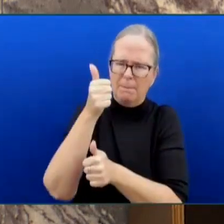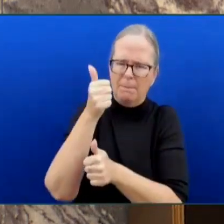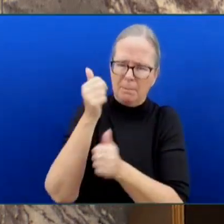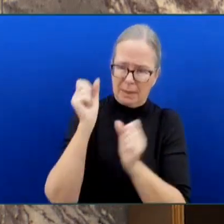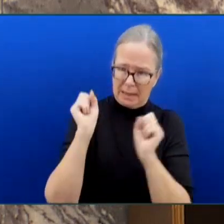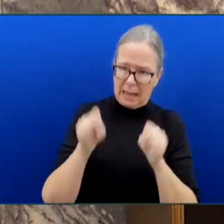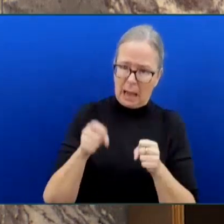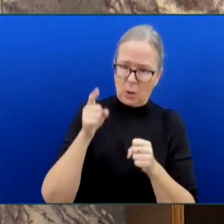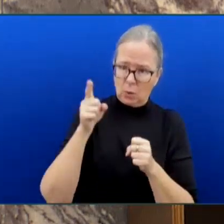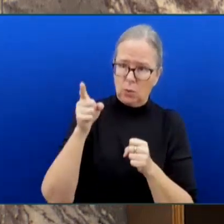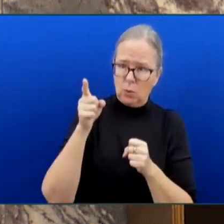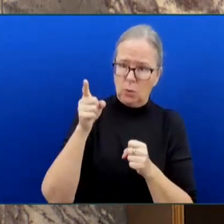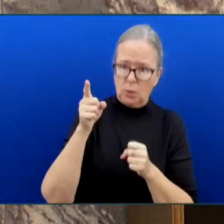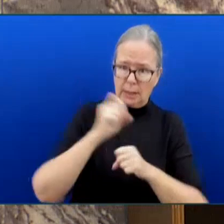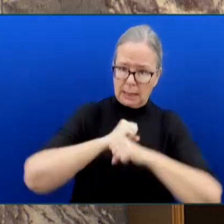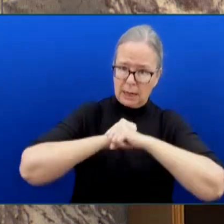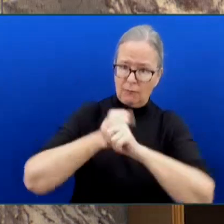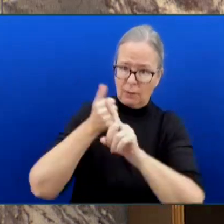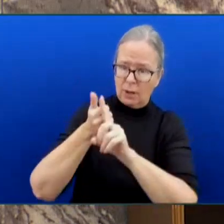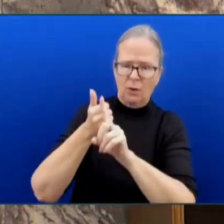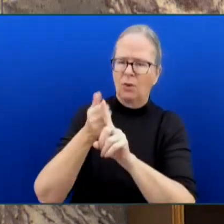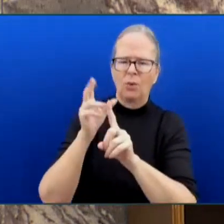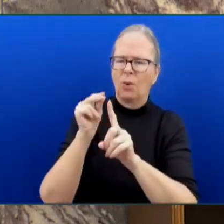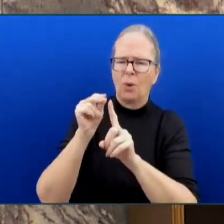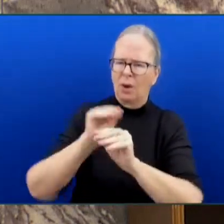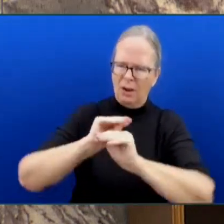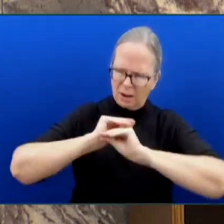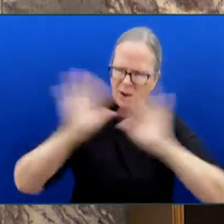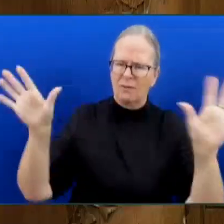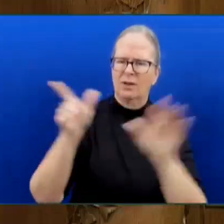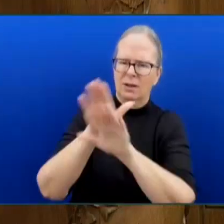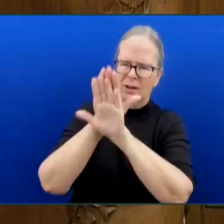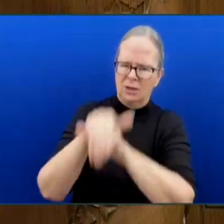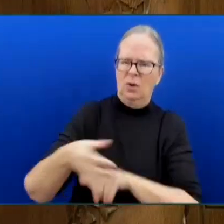with his Airbnb condo flip?